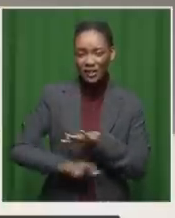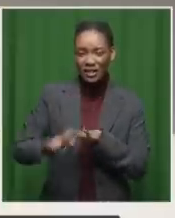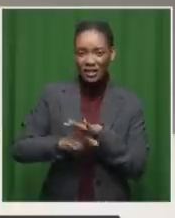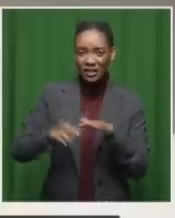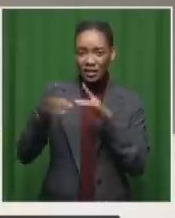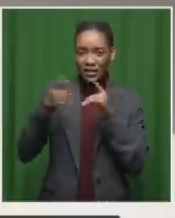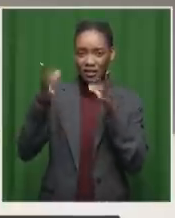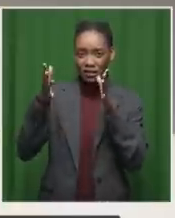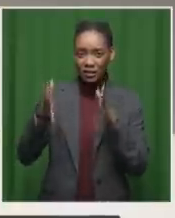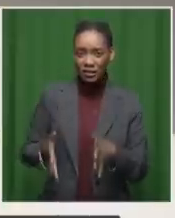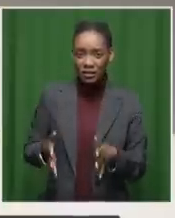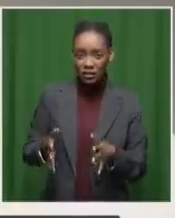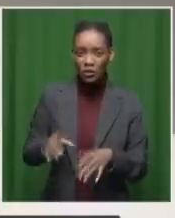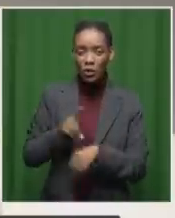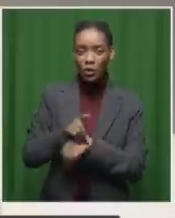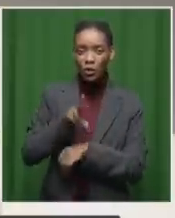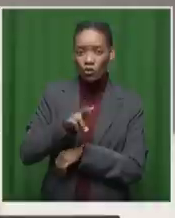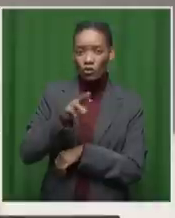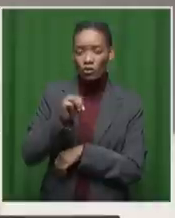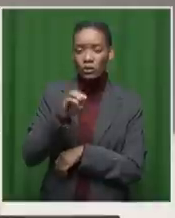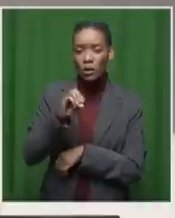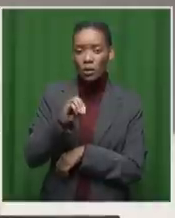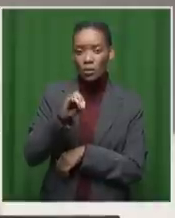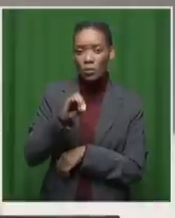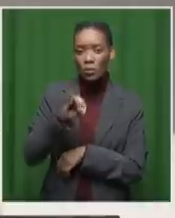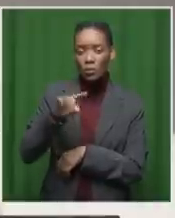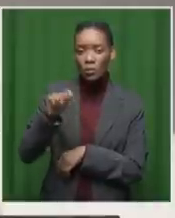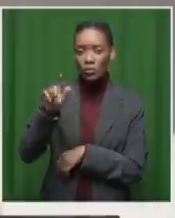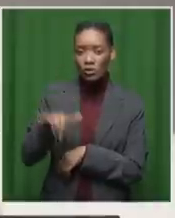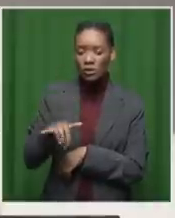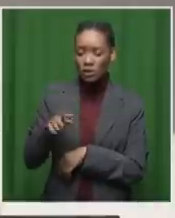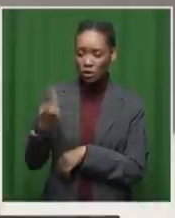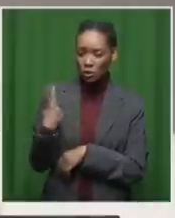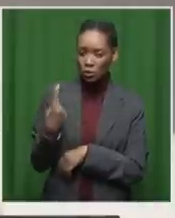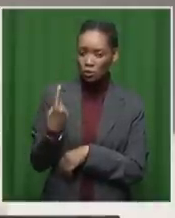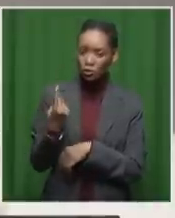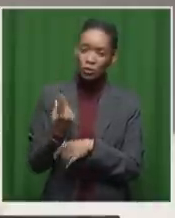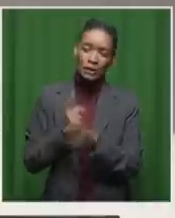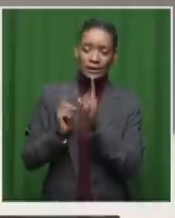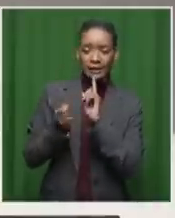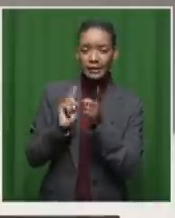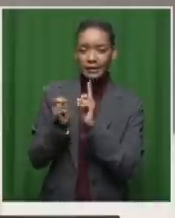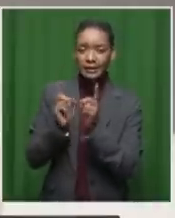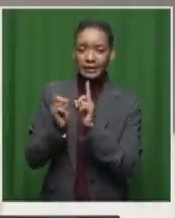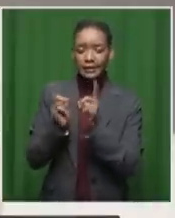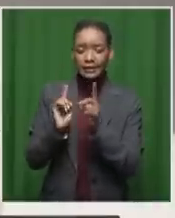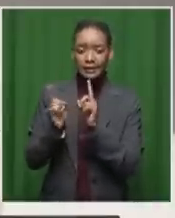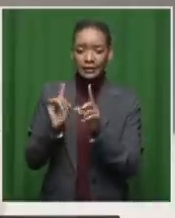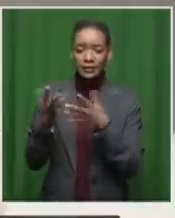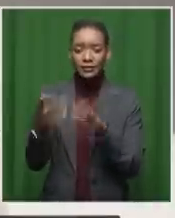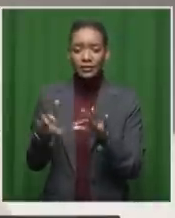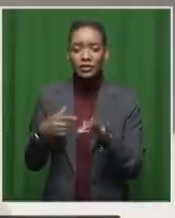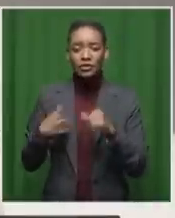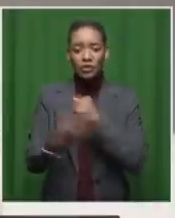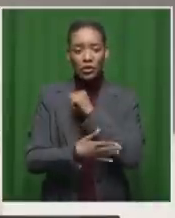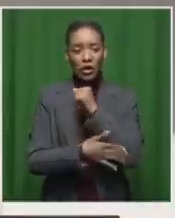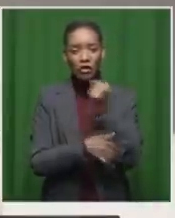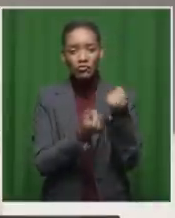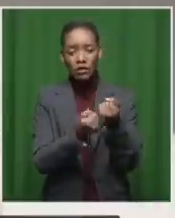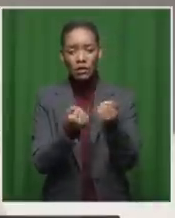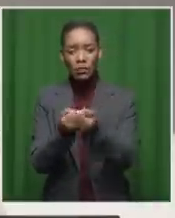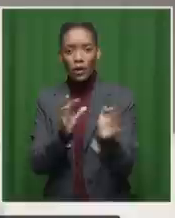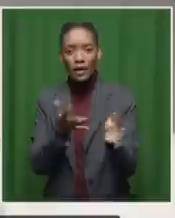WHO Afro, Dr. Mweti. We took them to discuss on how to get the Africa CDC and WHO can support our country to be ready for the